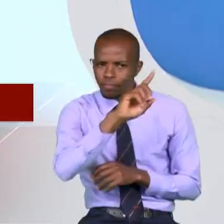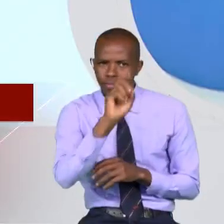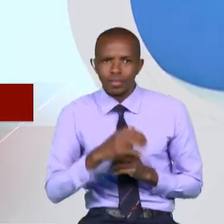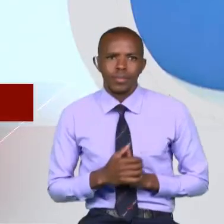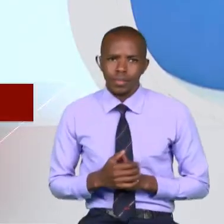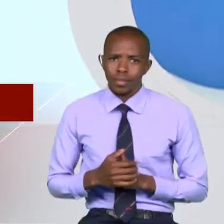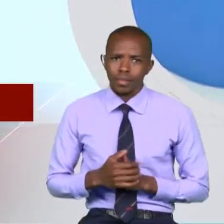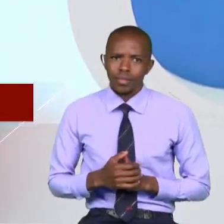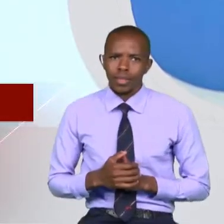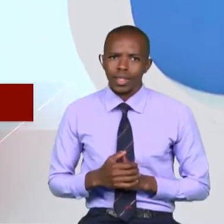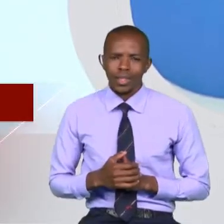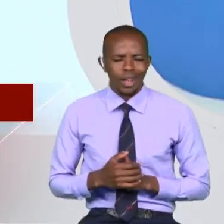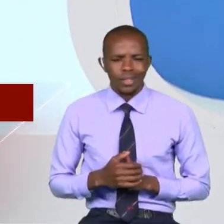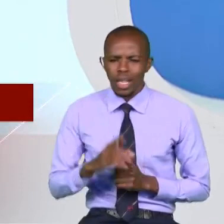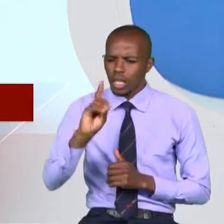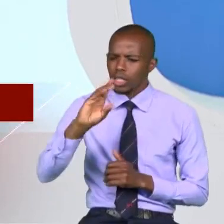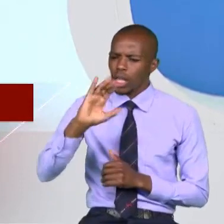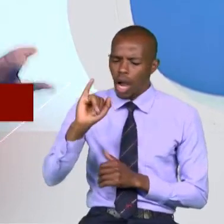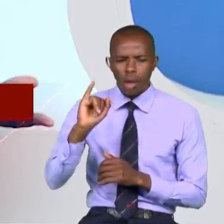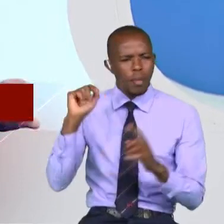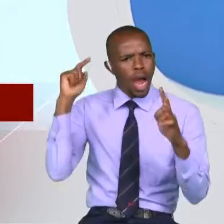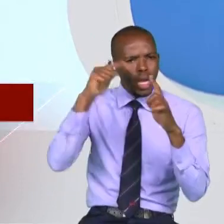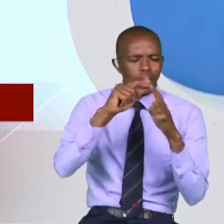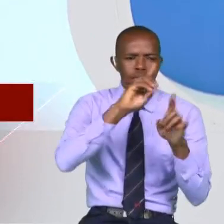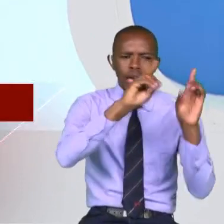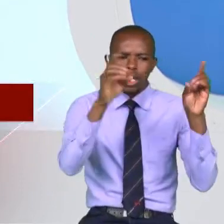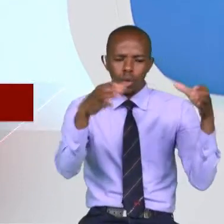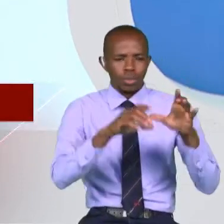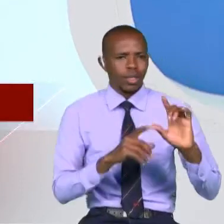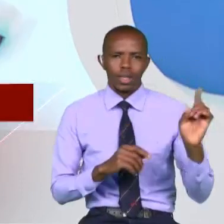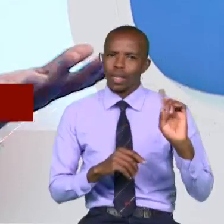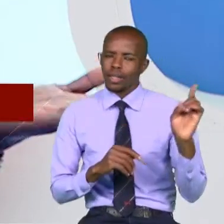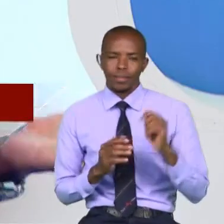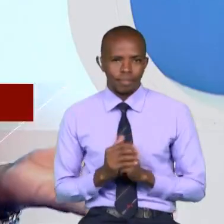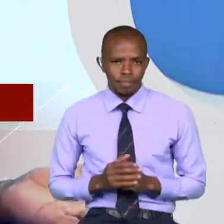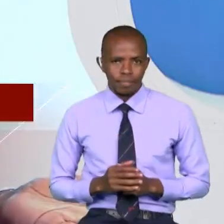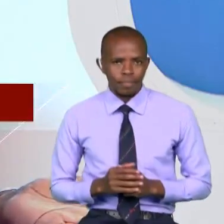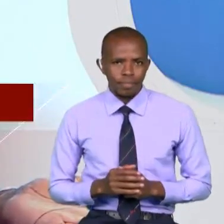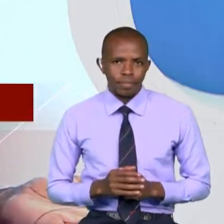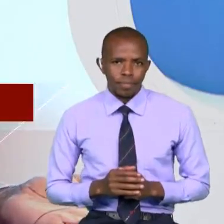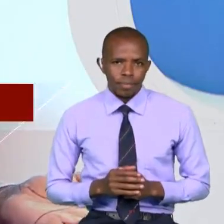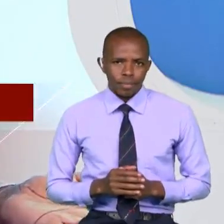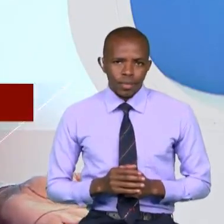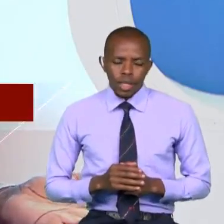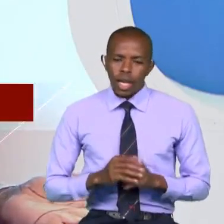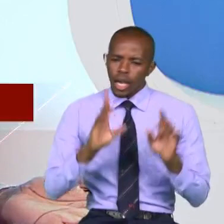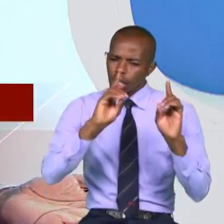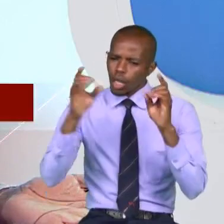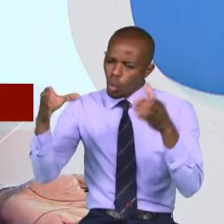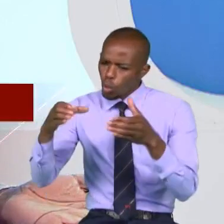I don't think that the DCI is being used to target Tangatanga members. You know, like What do Tangatanga members have?